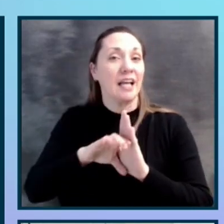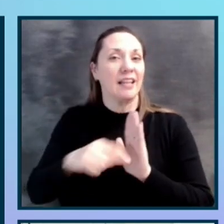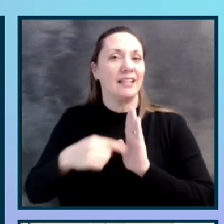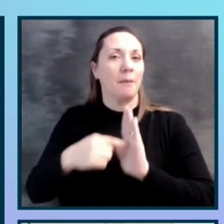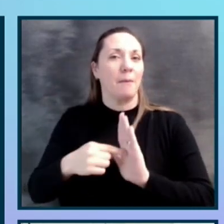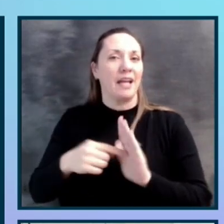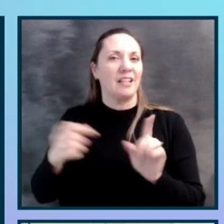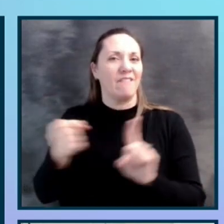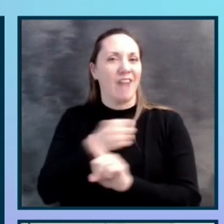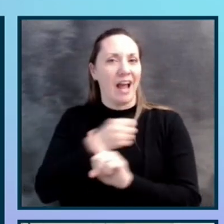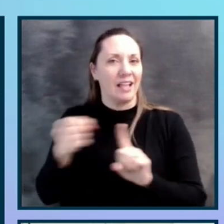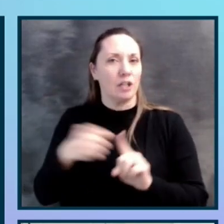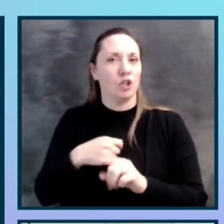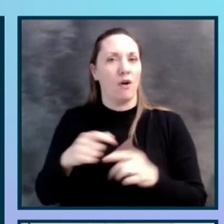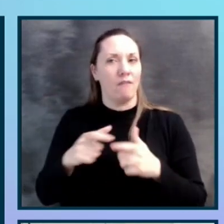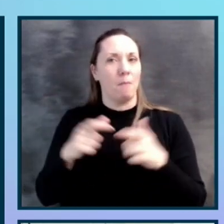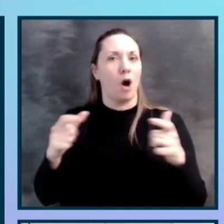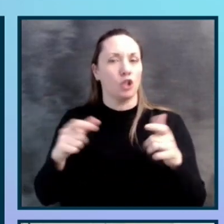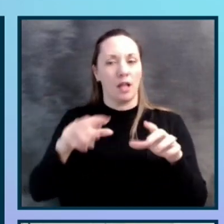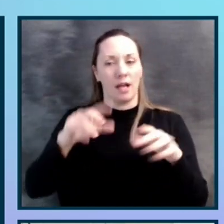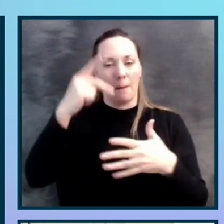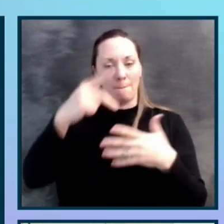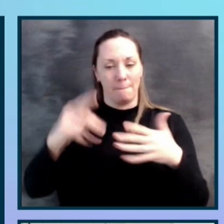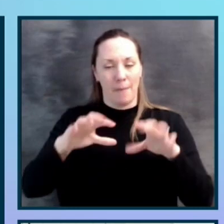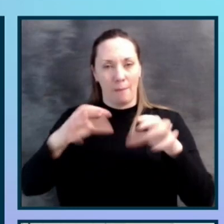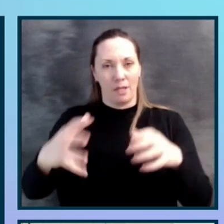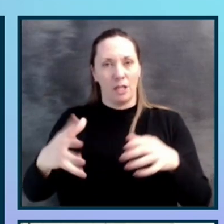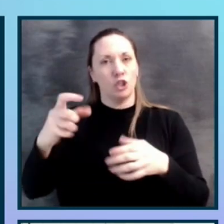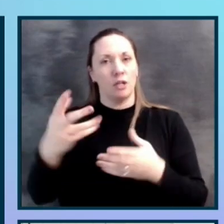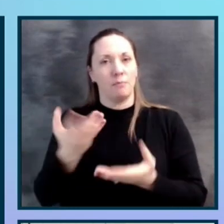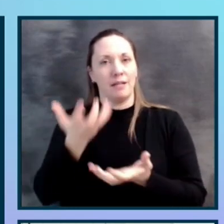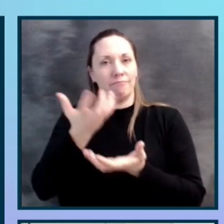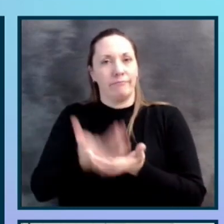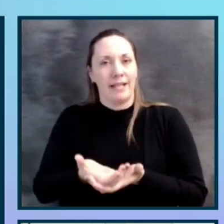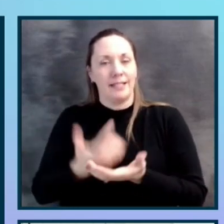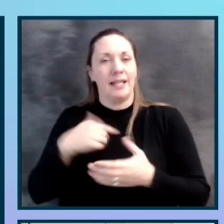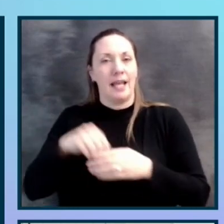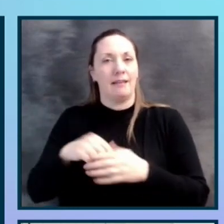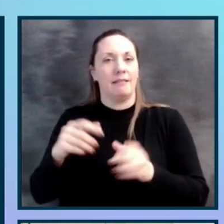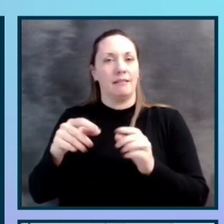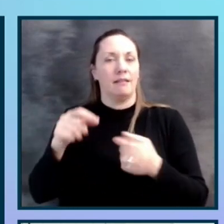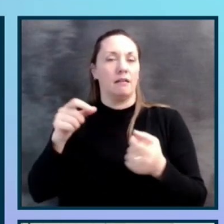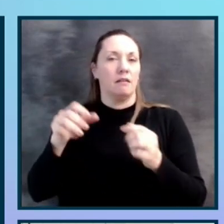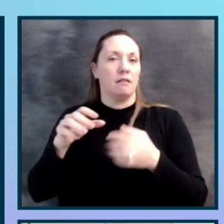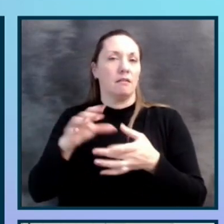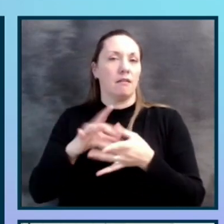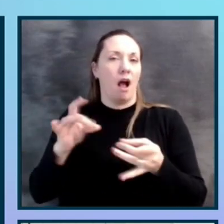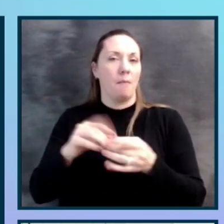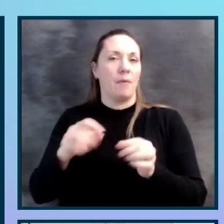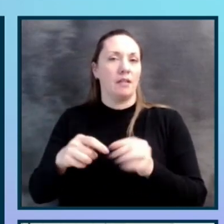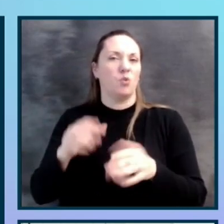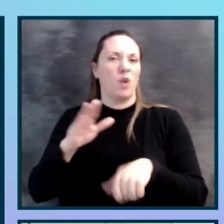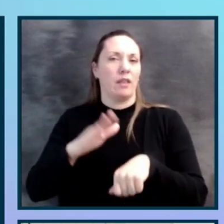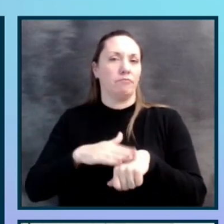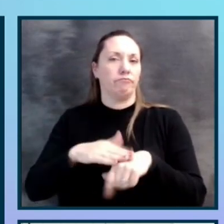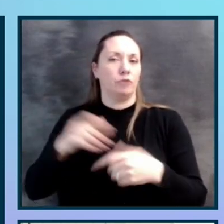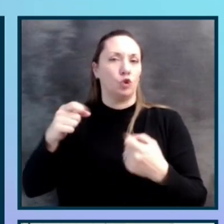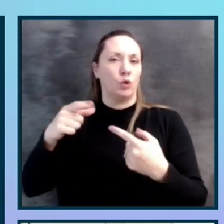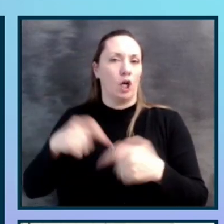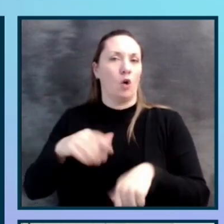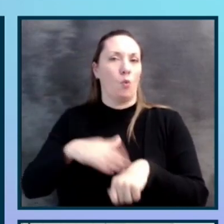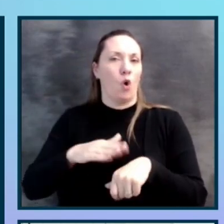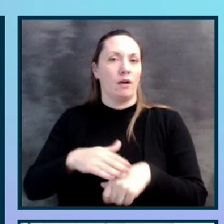of marginalized populations should be nested in a comment with a trigger warning / content warning in the post asking for